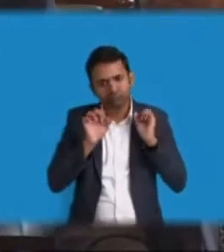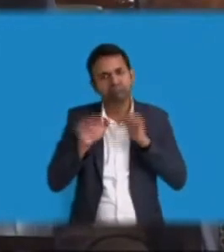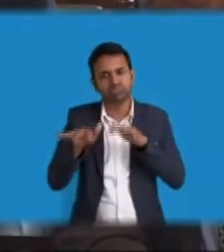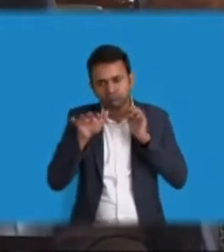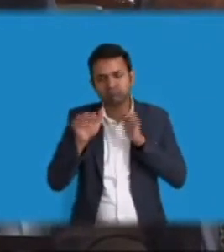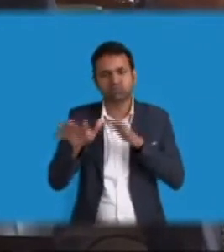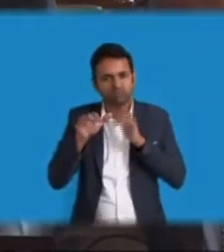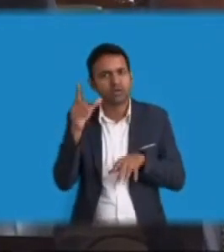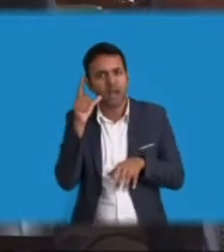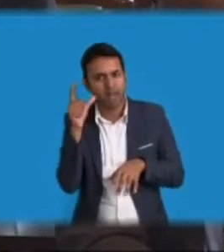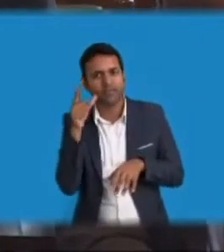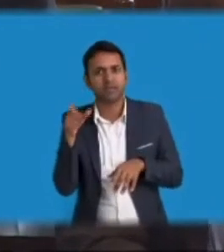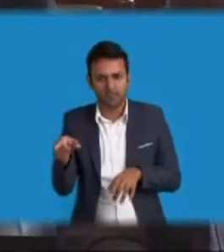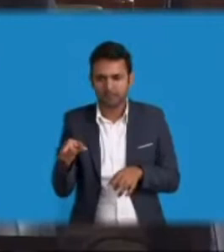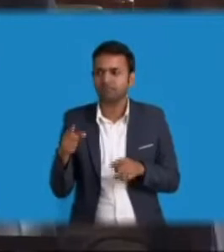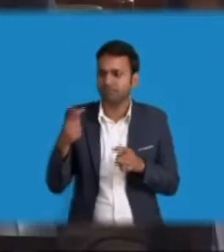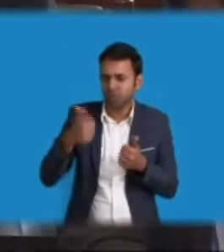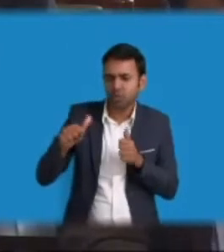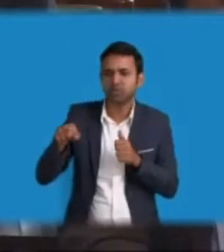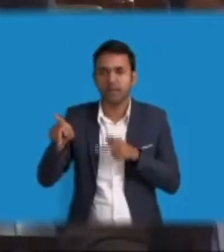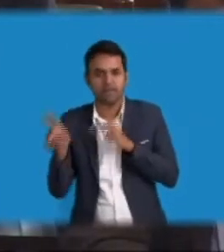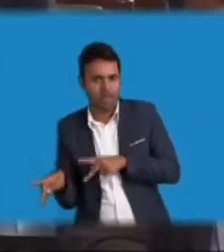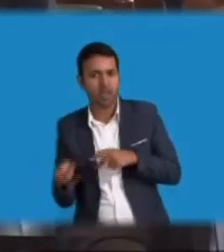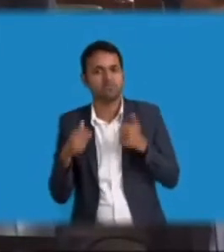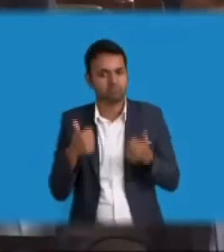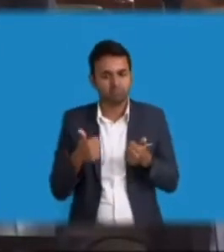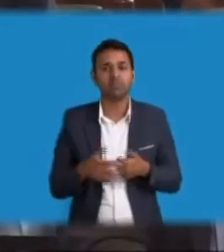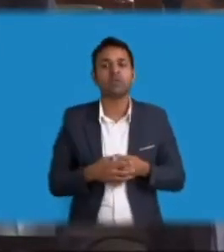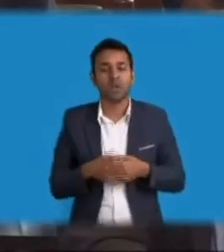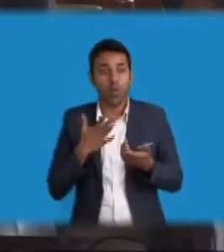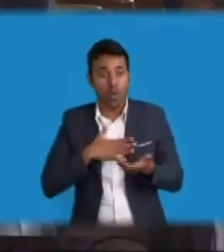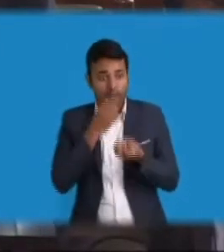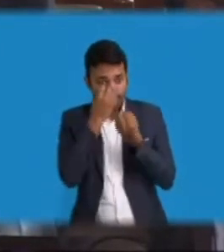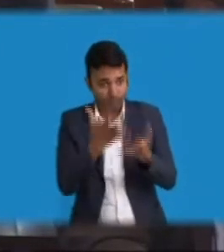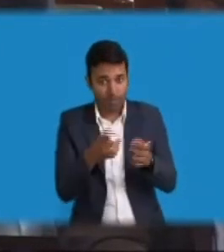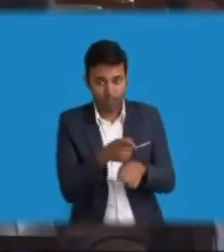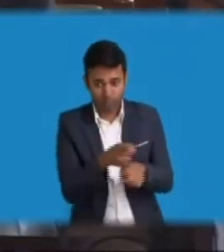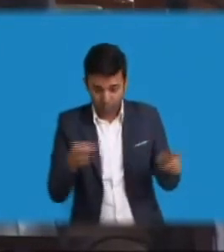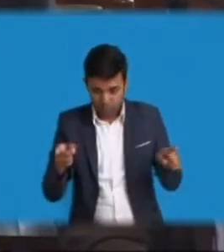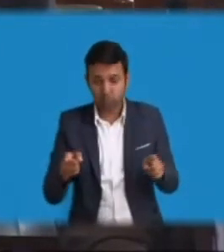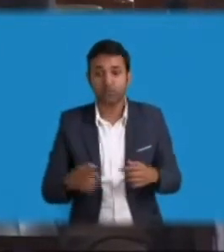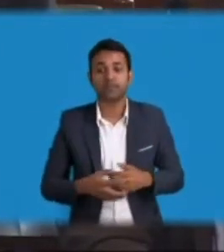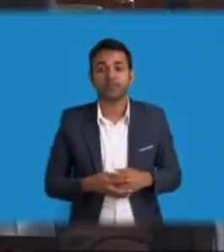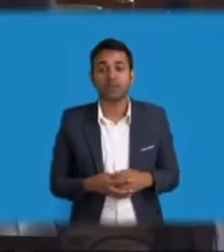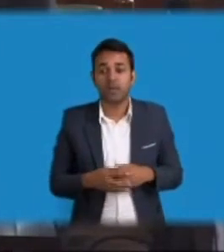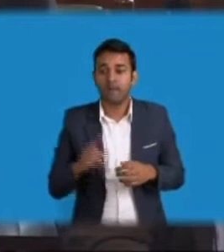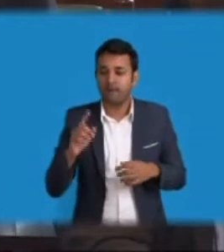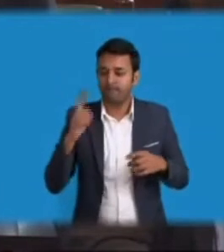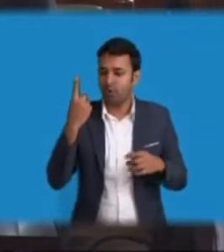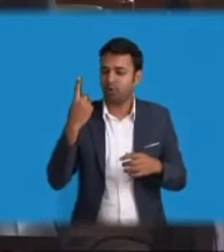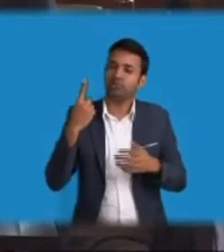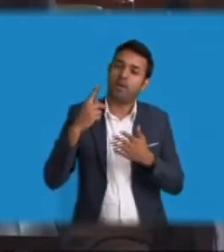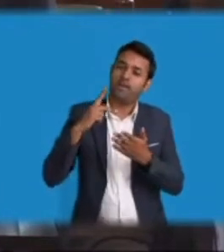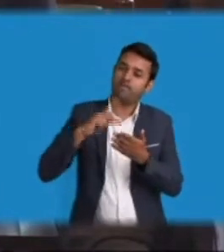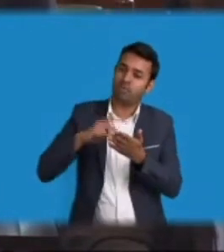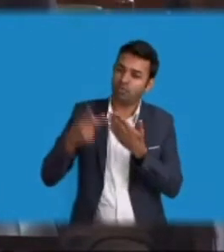Madam Speaker, let me put this on record. This is the first major project for the town of Lemi and the people